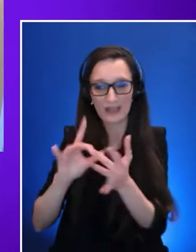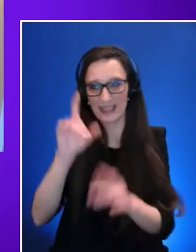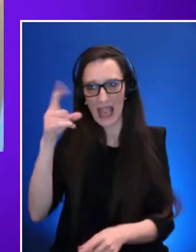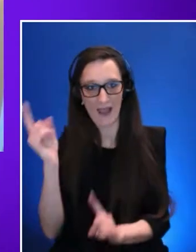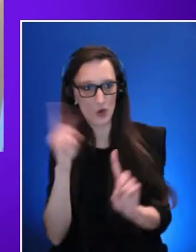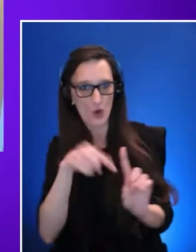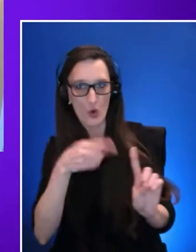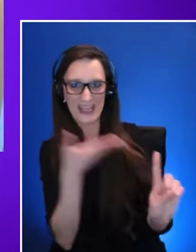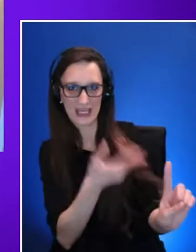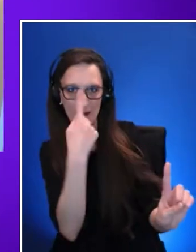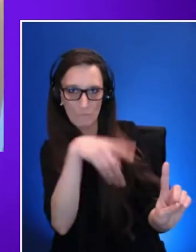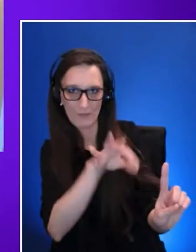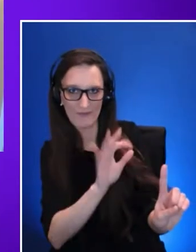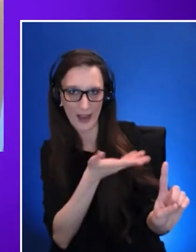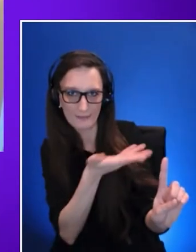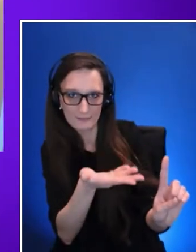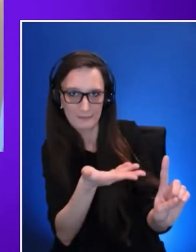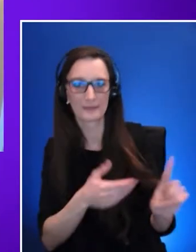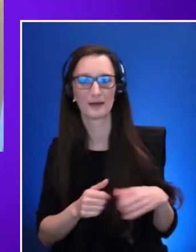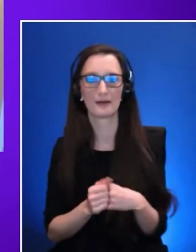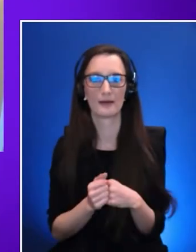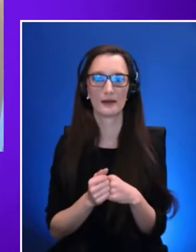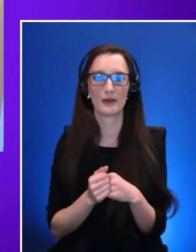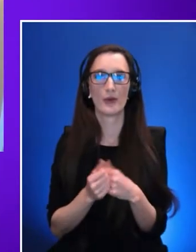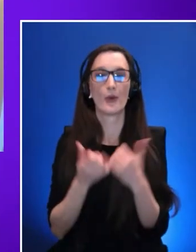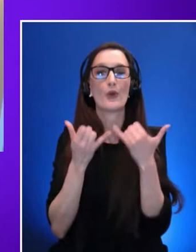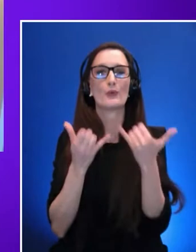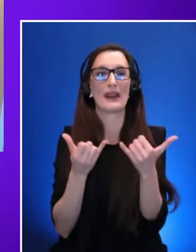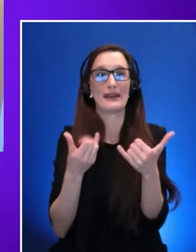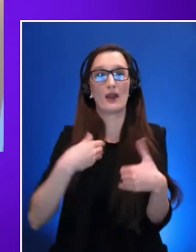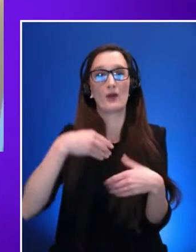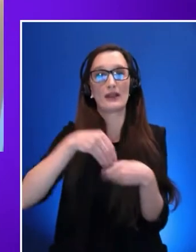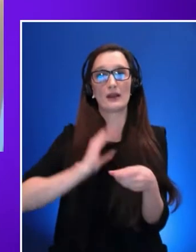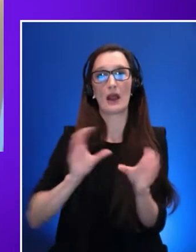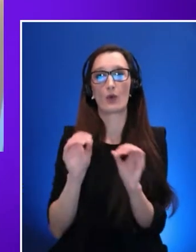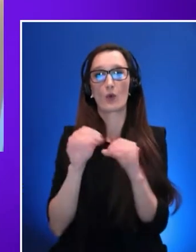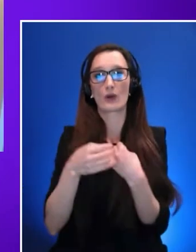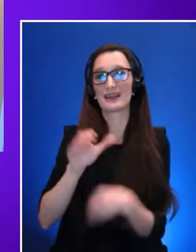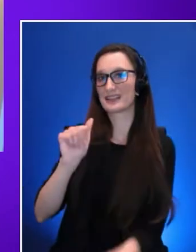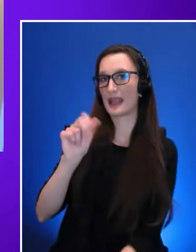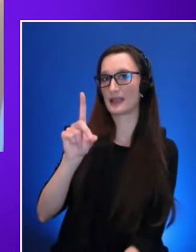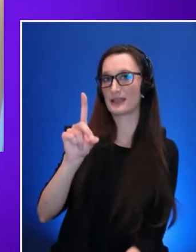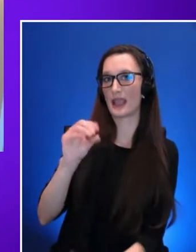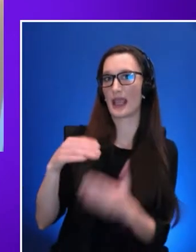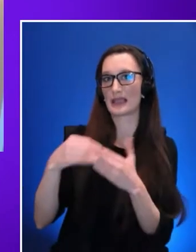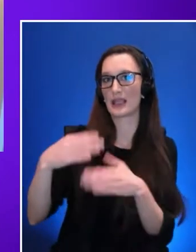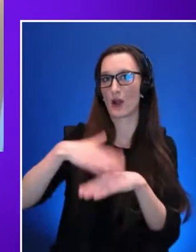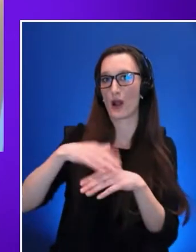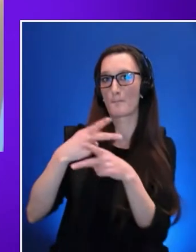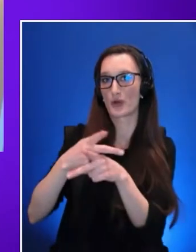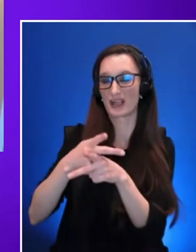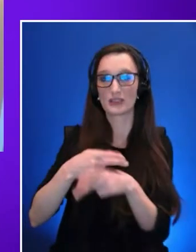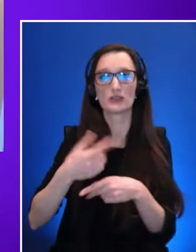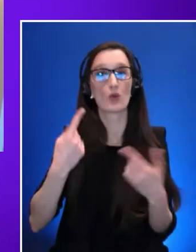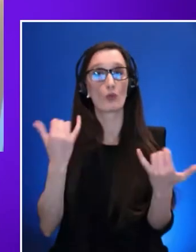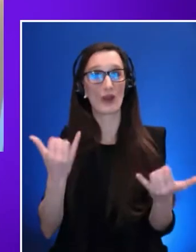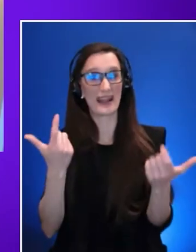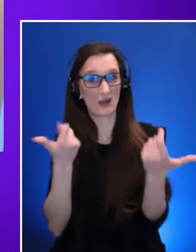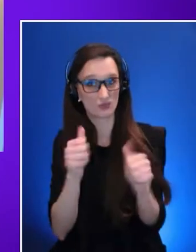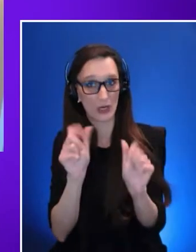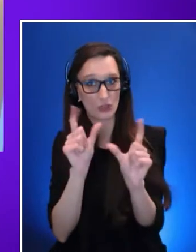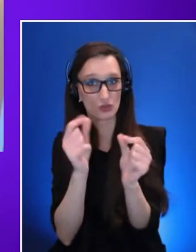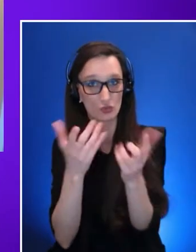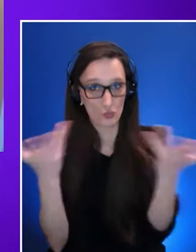process through our organization, ADA Lead On Productions, of creating a searchable database that will be international. We can